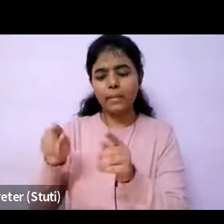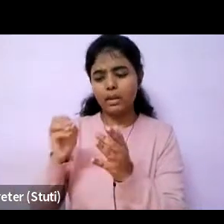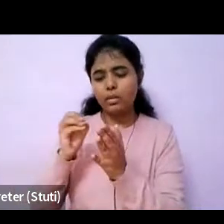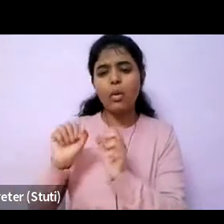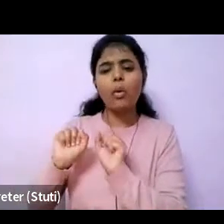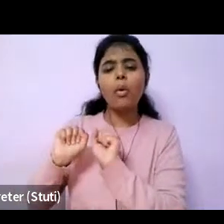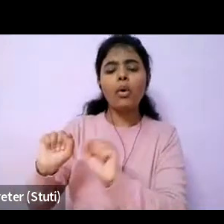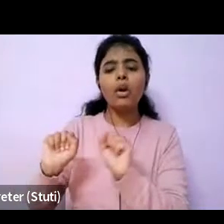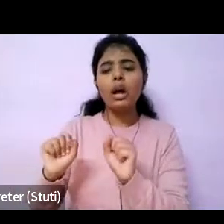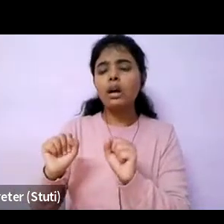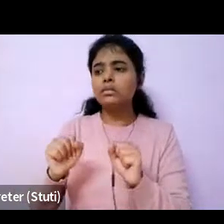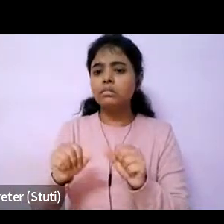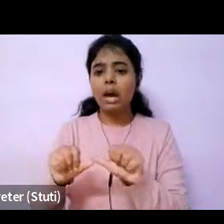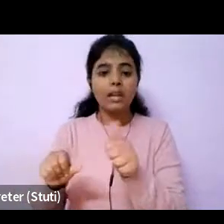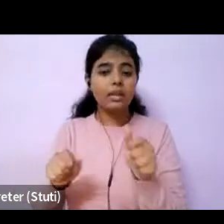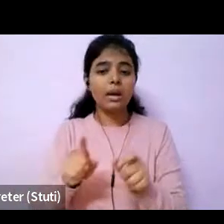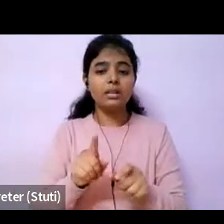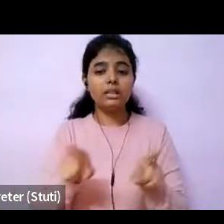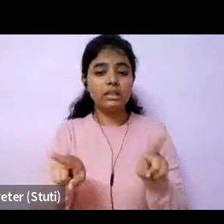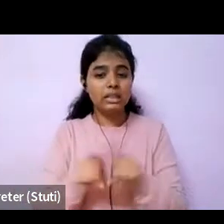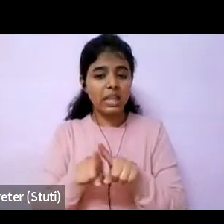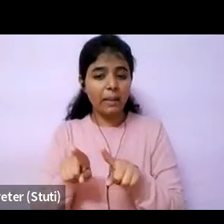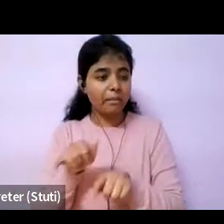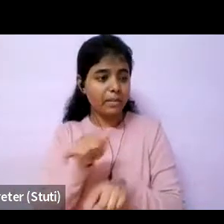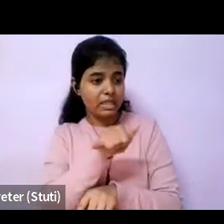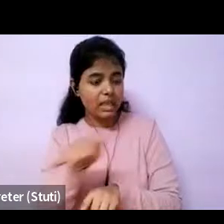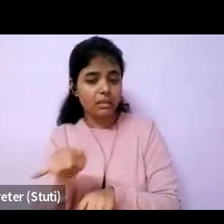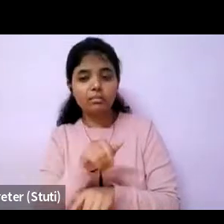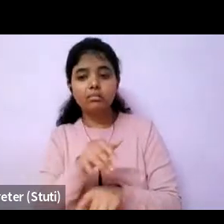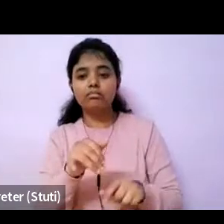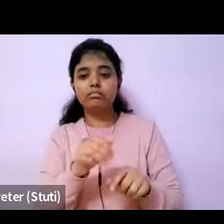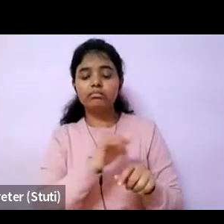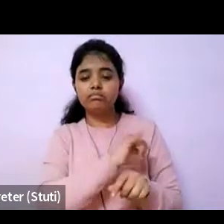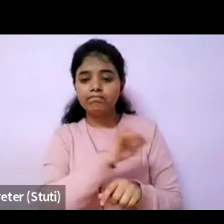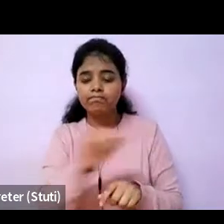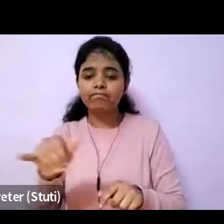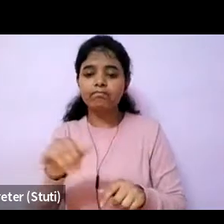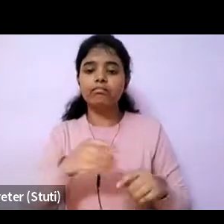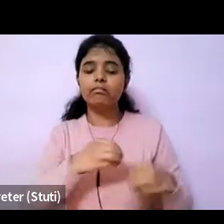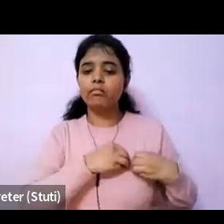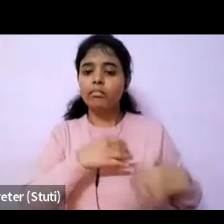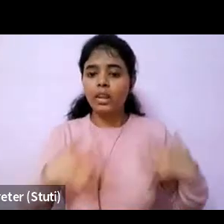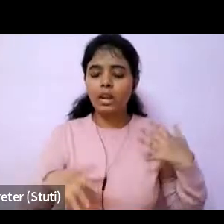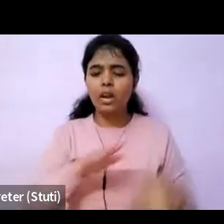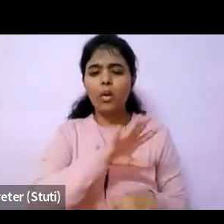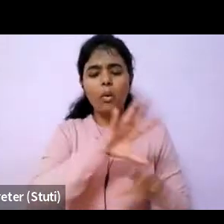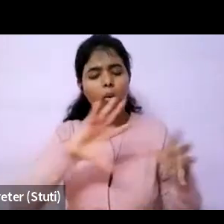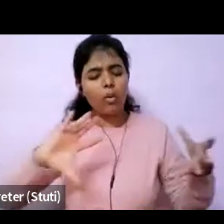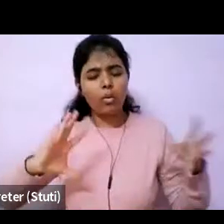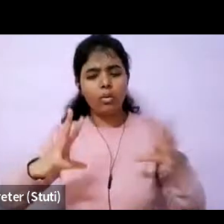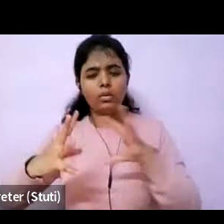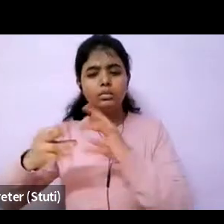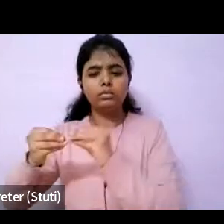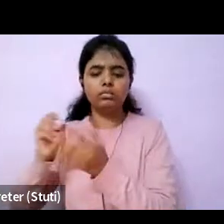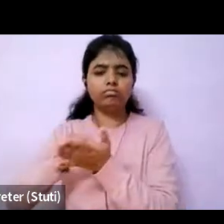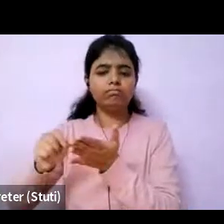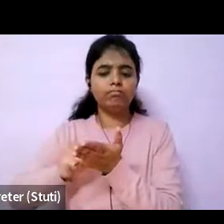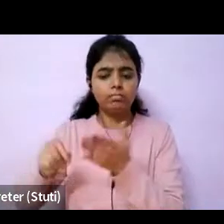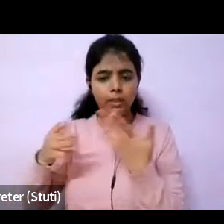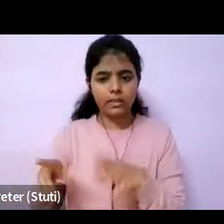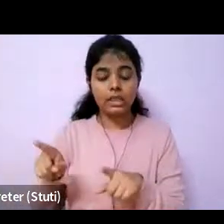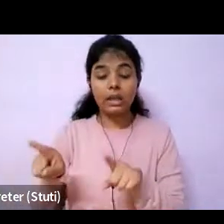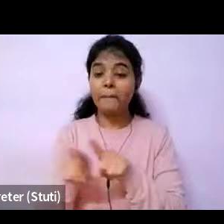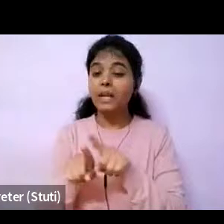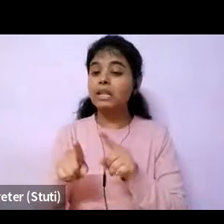her fellow sufferers. The unwarranted sympathy that she talks about is because there had